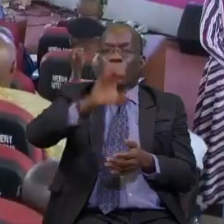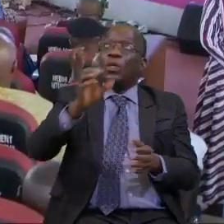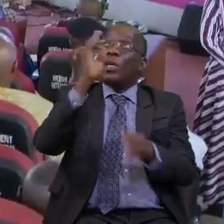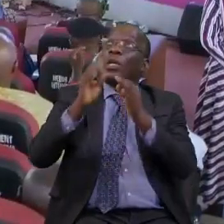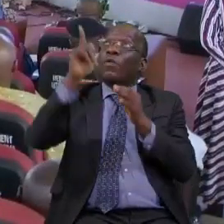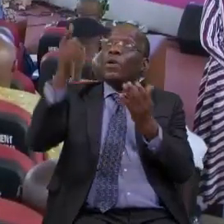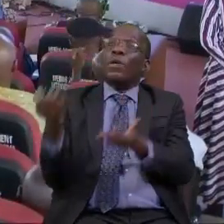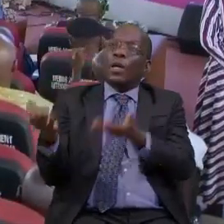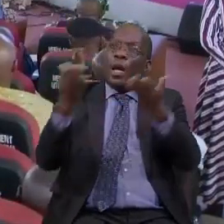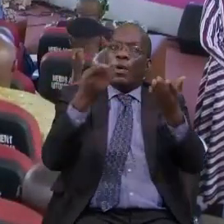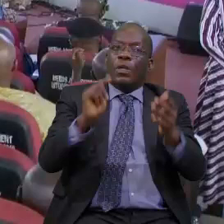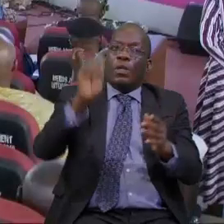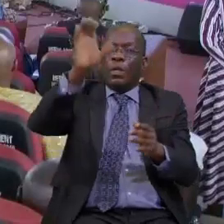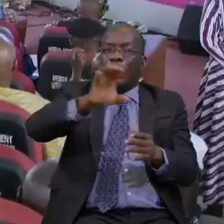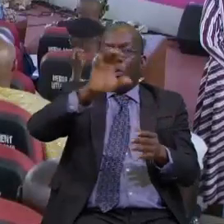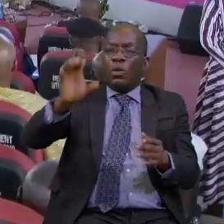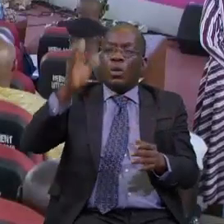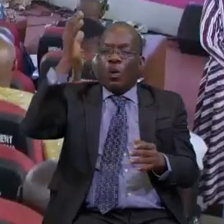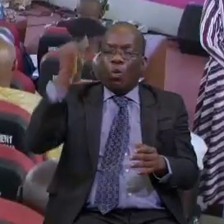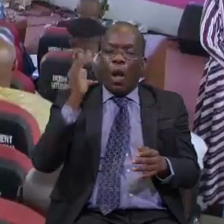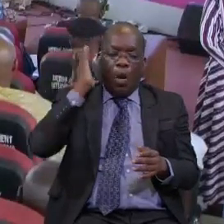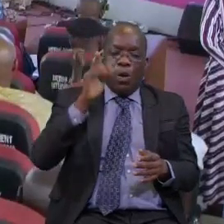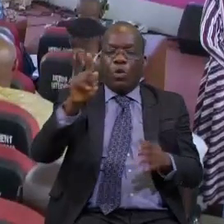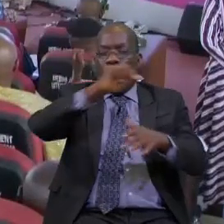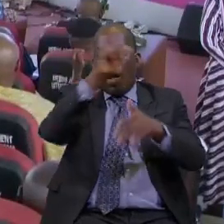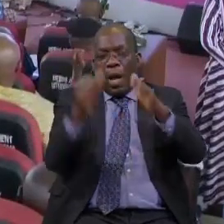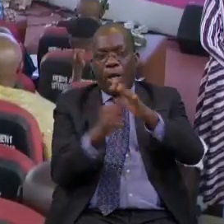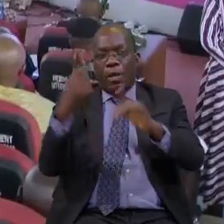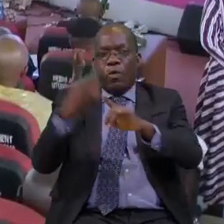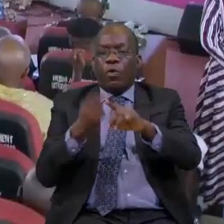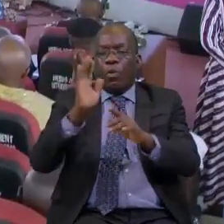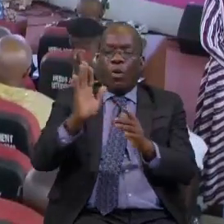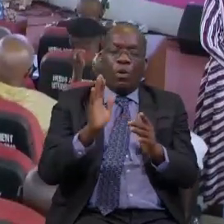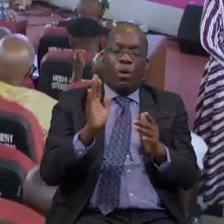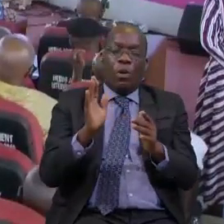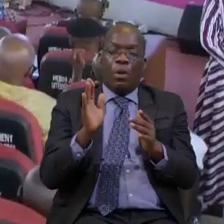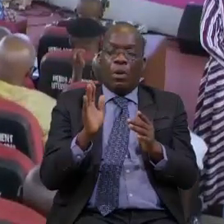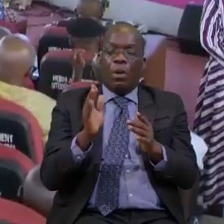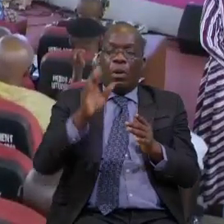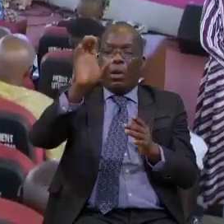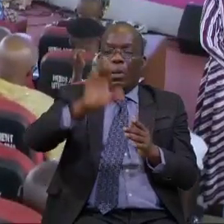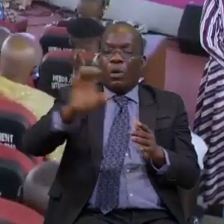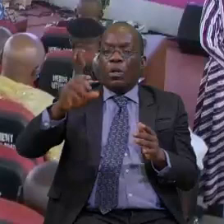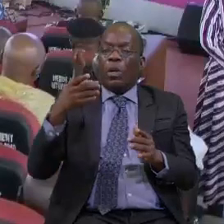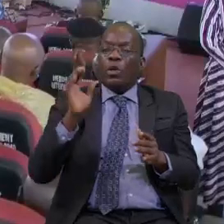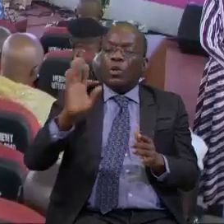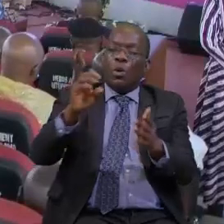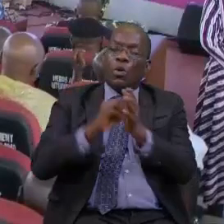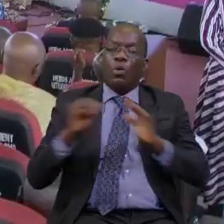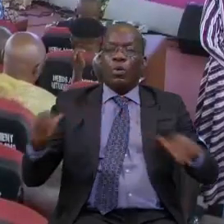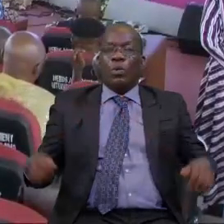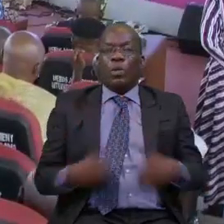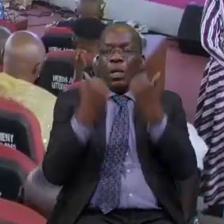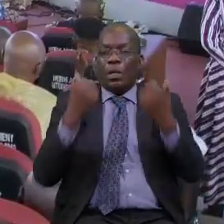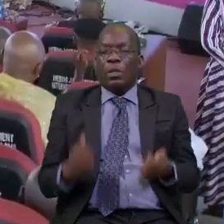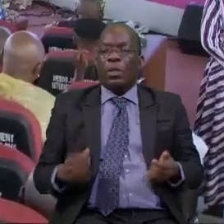would you be dodging your own cross, your own difficulty, your own challenge? It's through that road